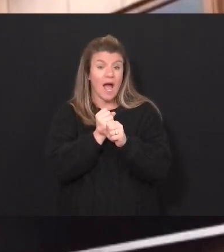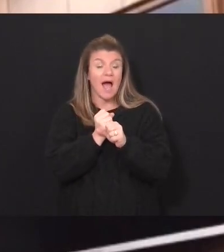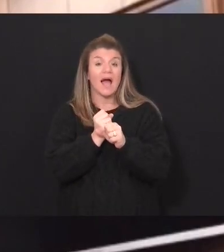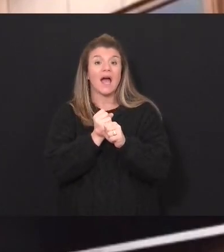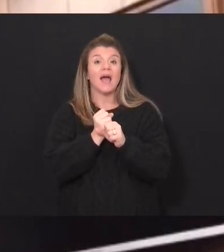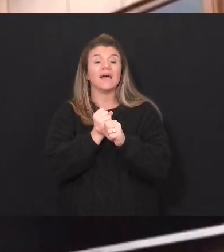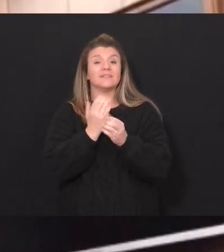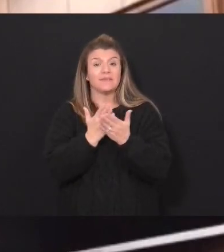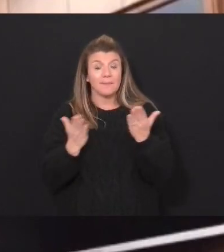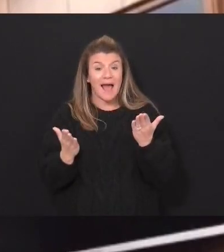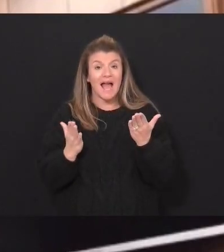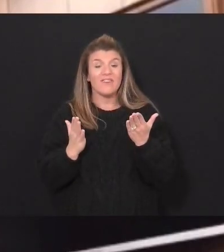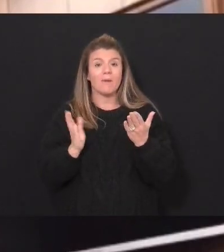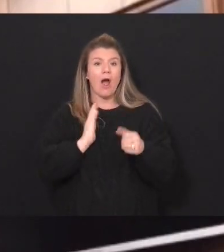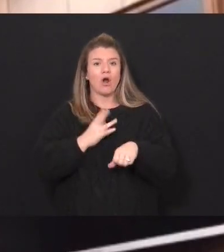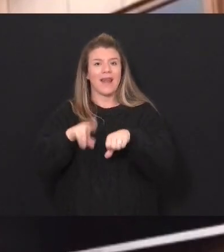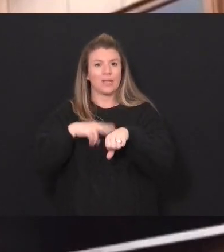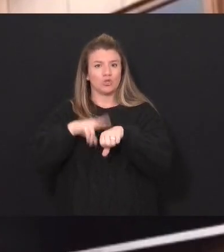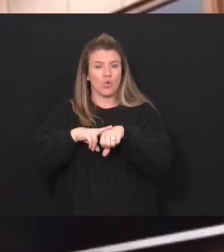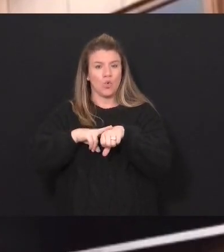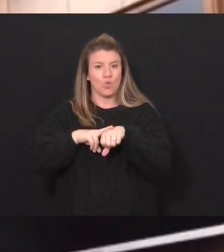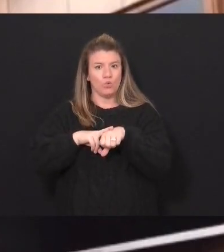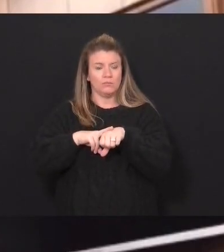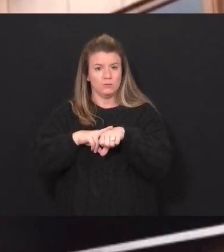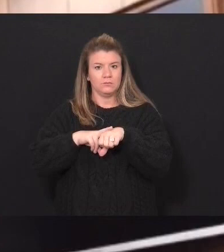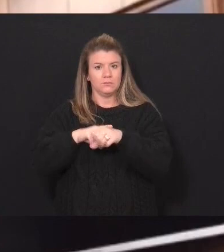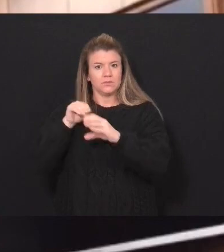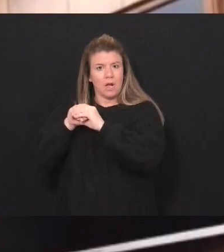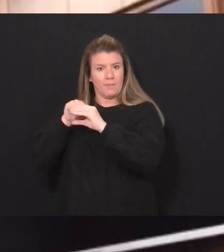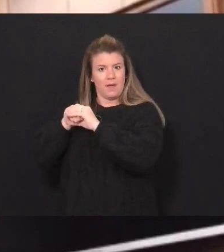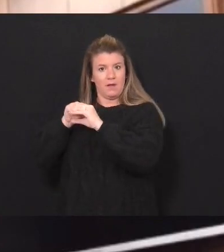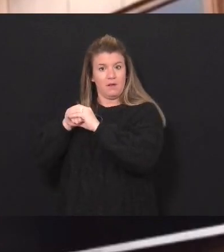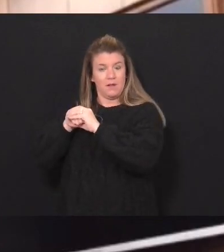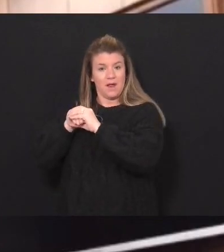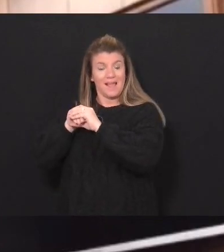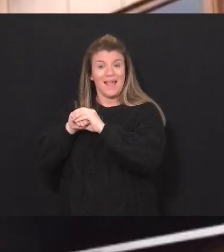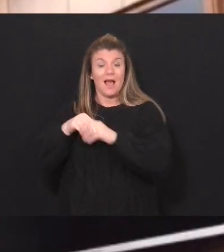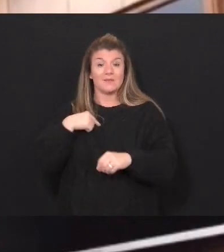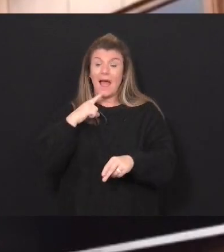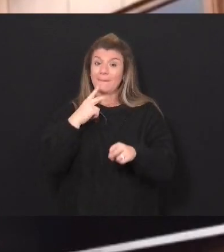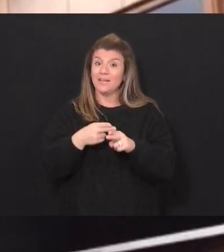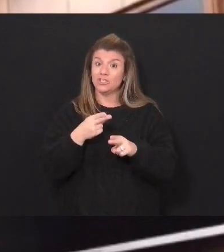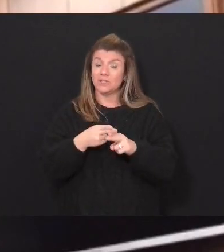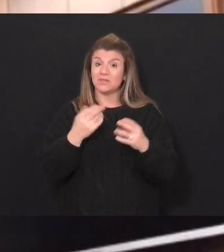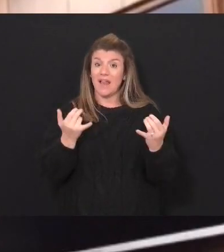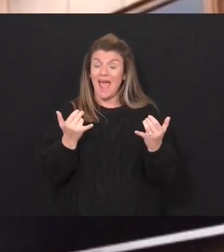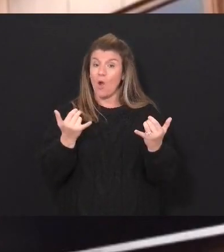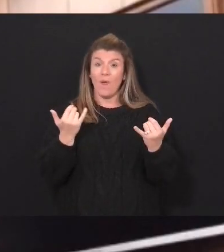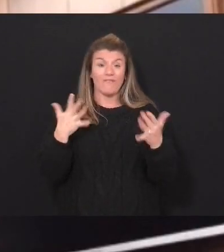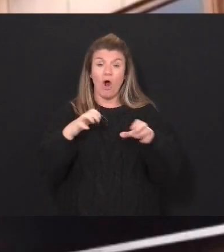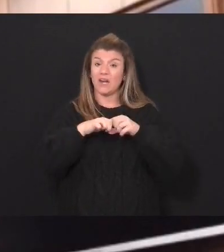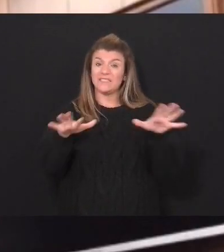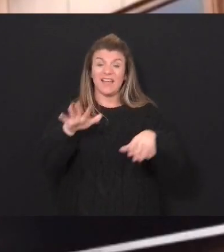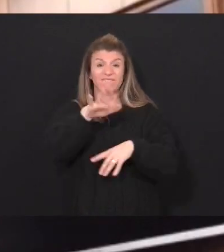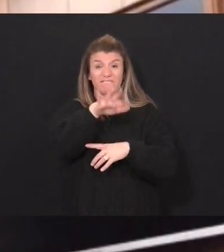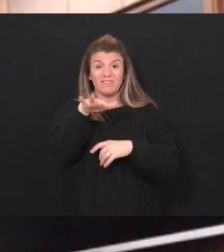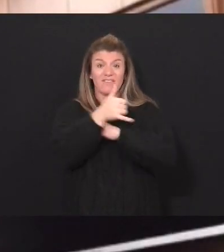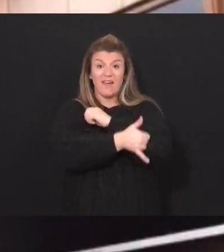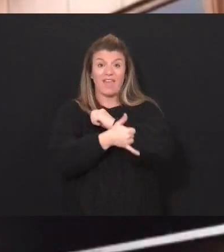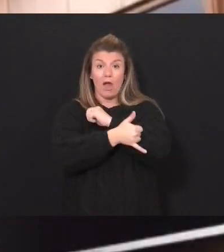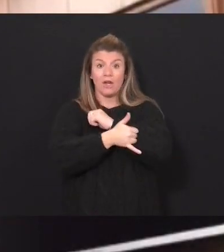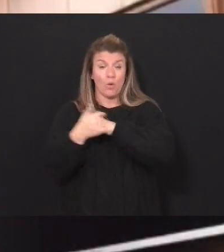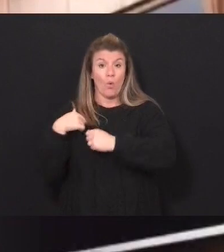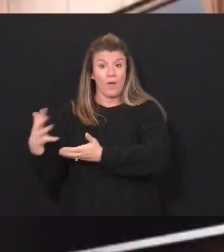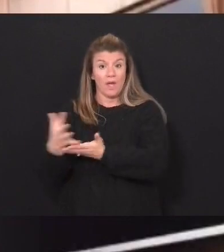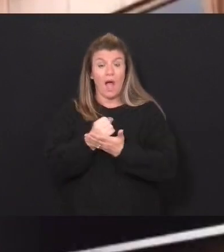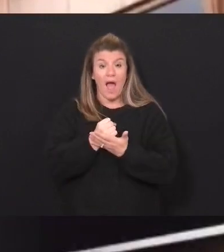supplies from the national stockpile. As I mentioned earlier today, supplies are going out to 55 counties from the stockpile.